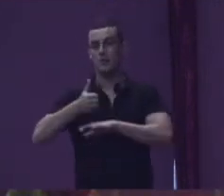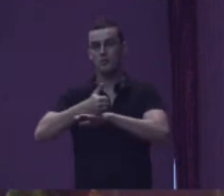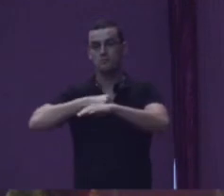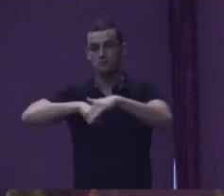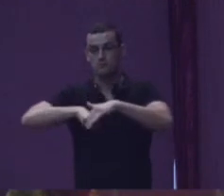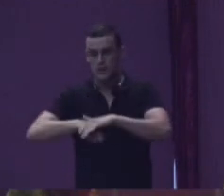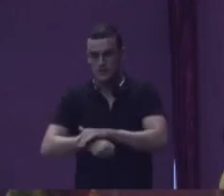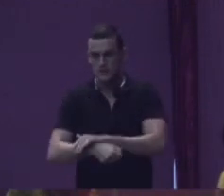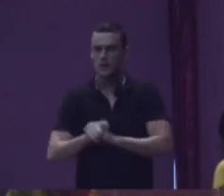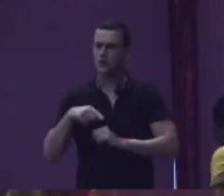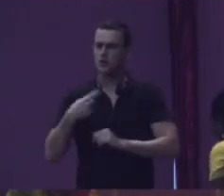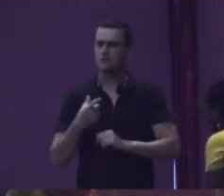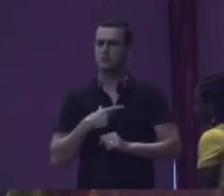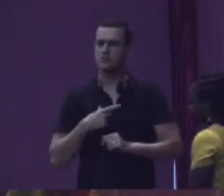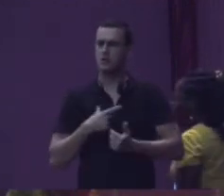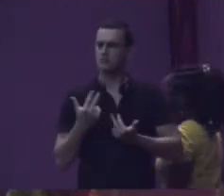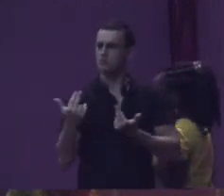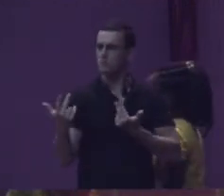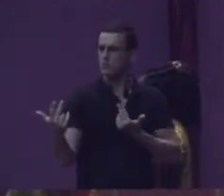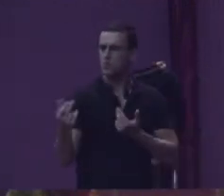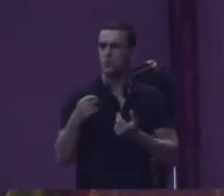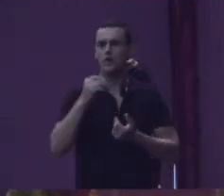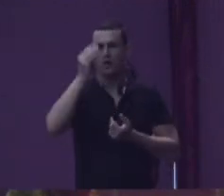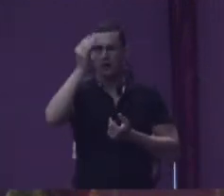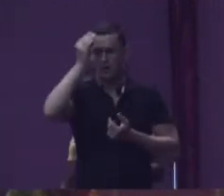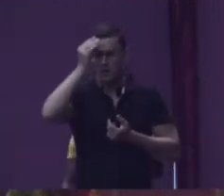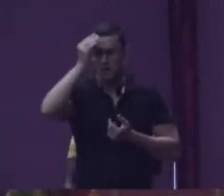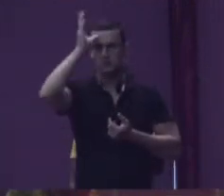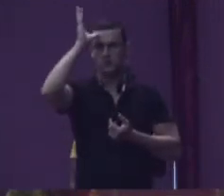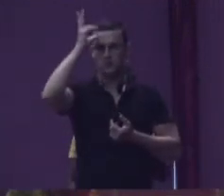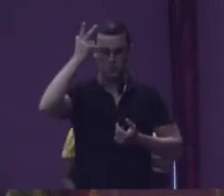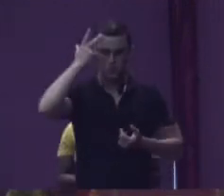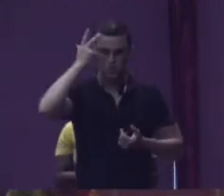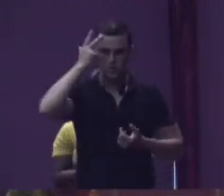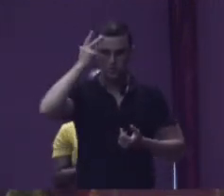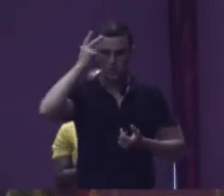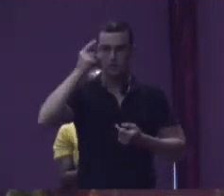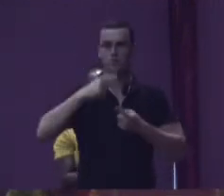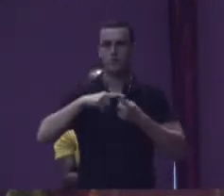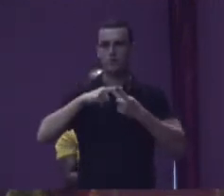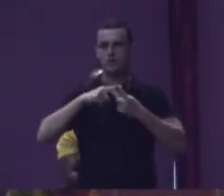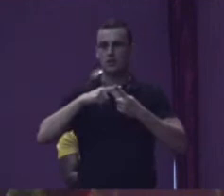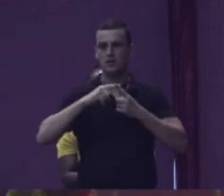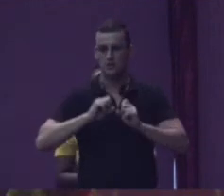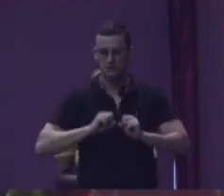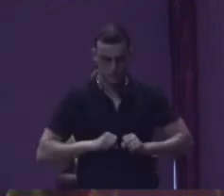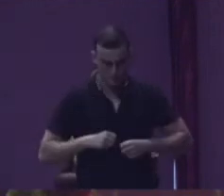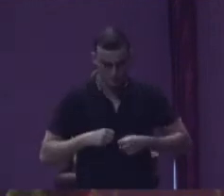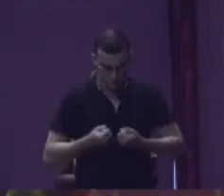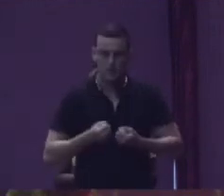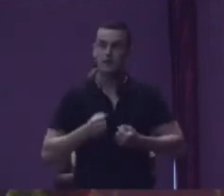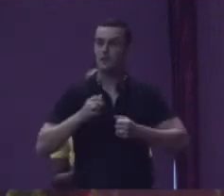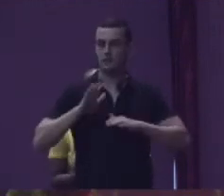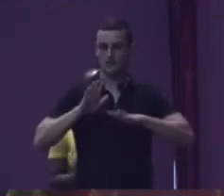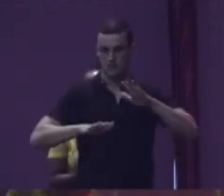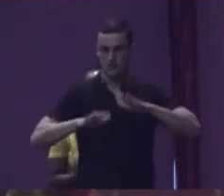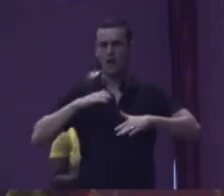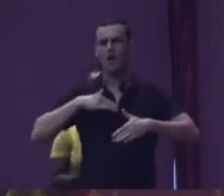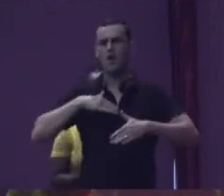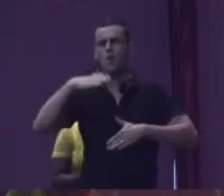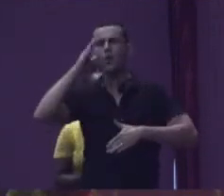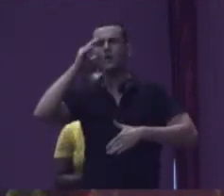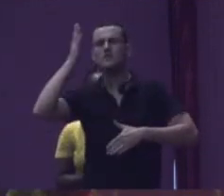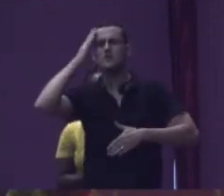uma sistematização de alguns saberes locais para que isso também possa ser fortalecido, talvez. E aí fiquei curiosa para saber se